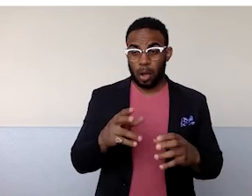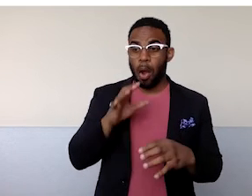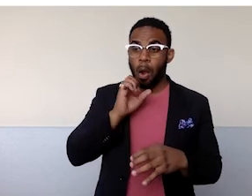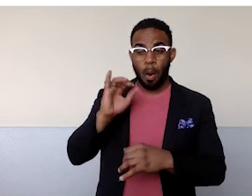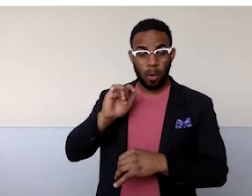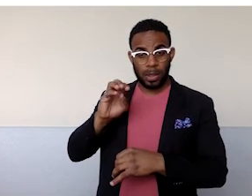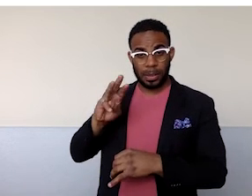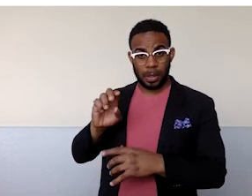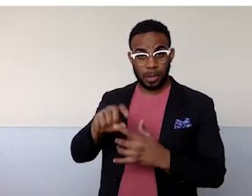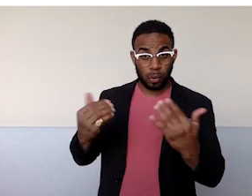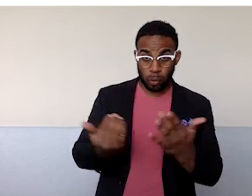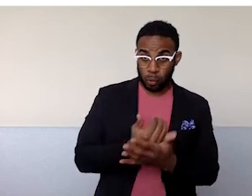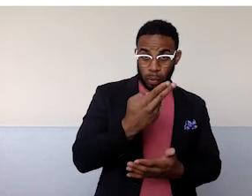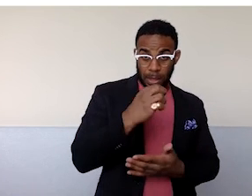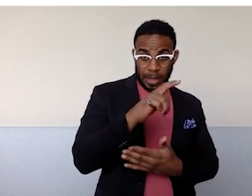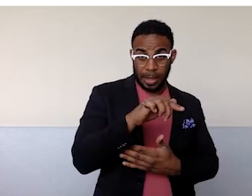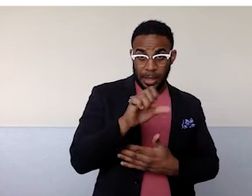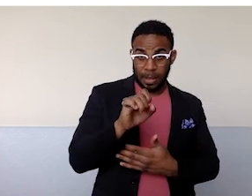a 50% off